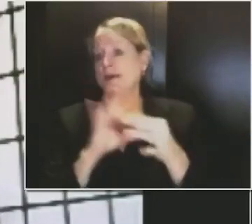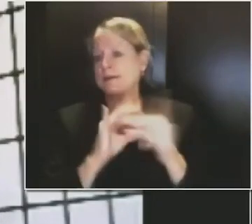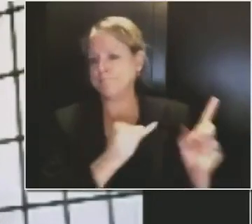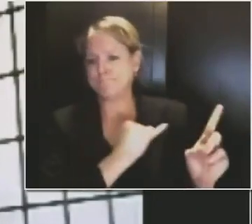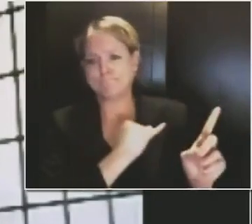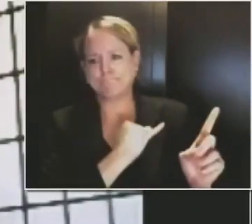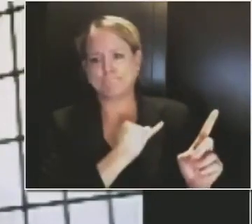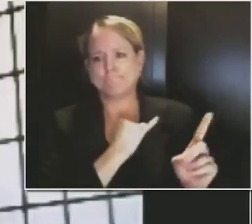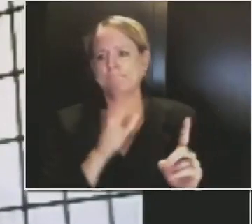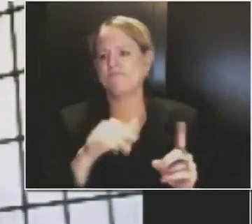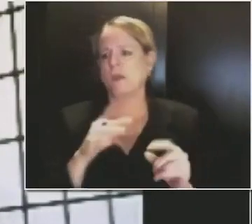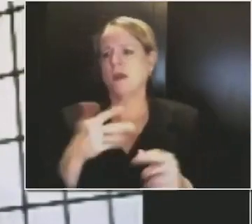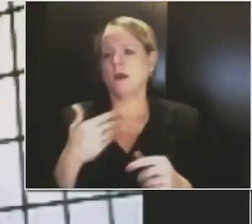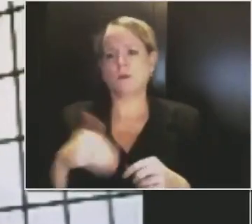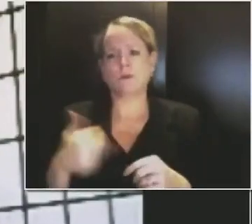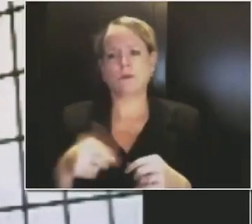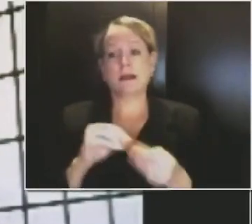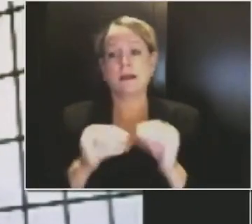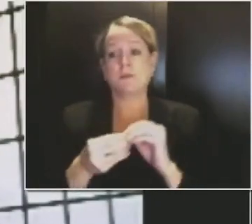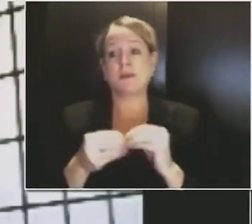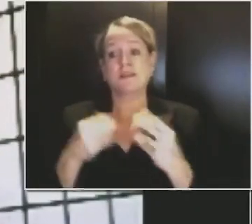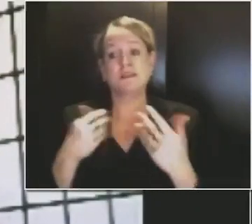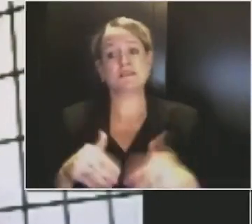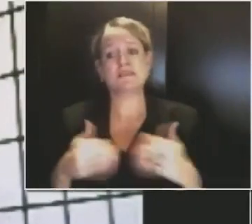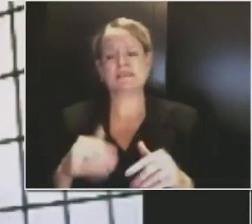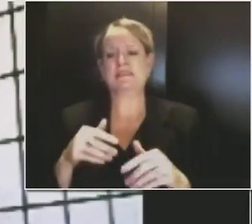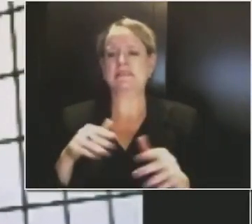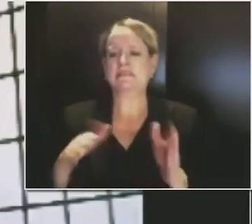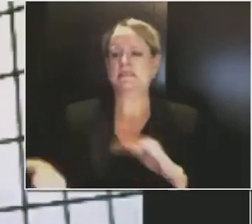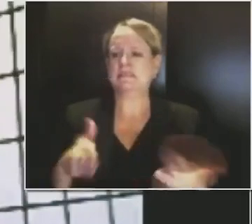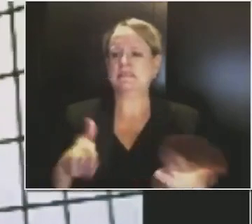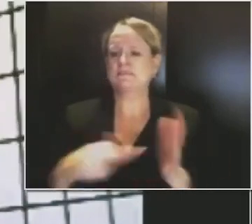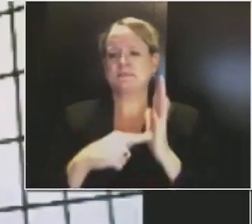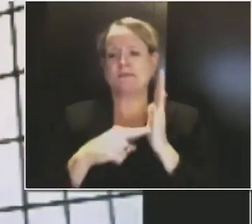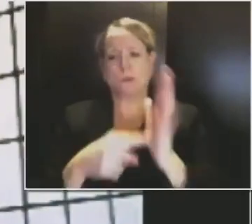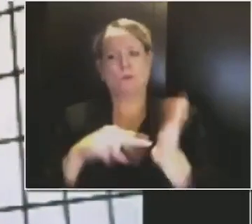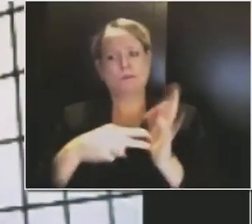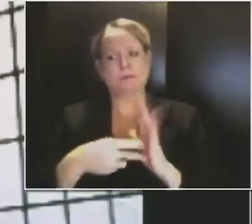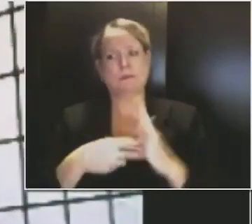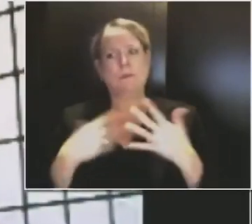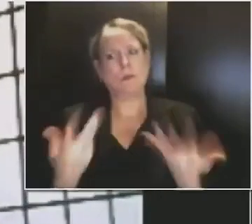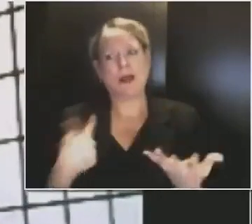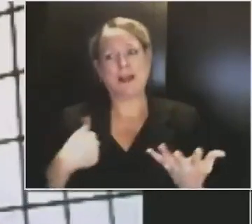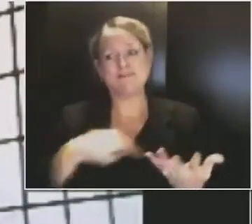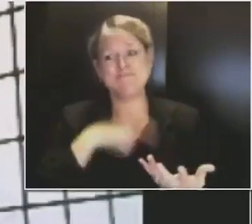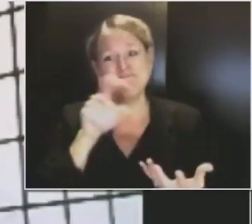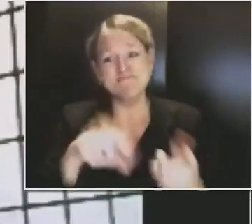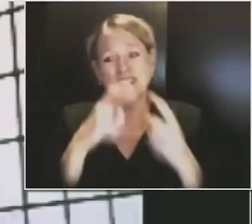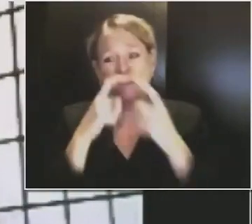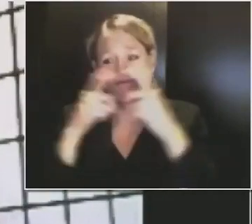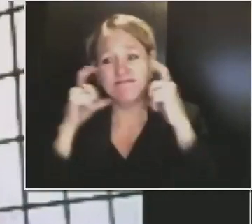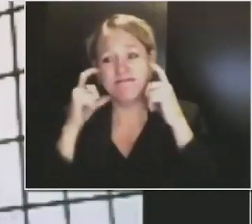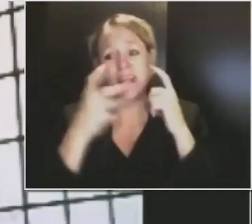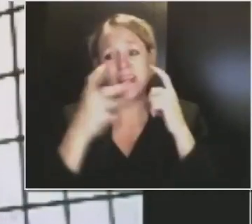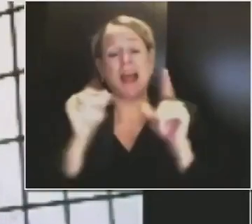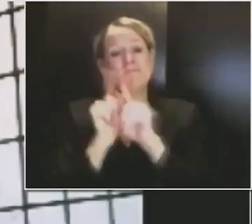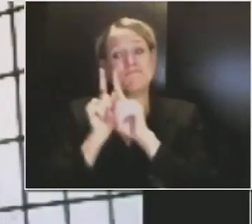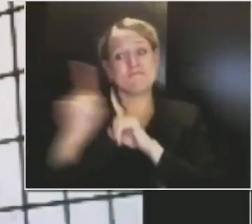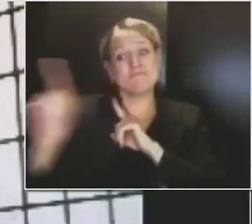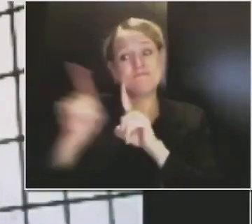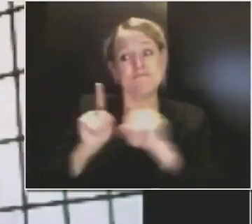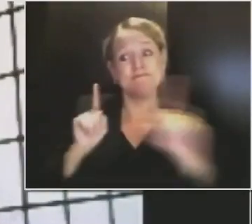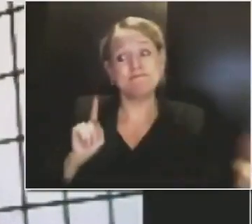many, unfortunately. We don't have a whole lot of medical interventions that can, slow the spread